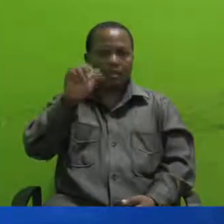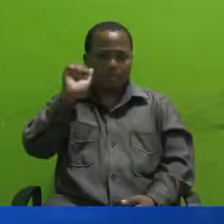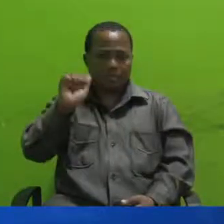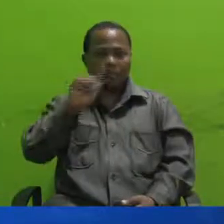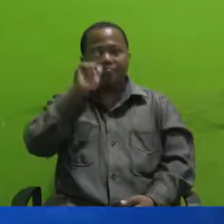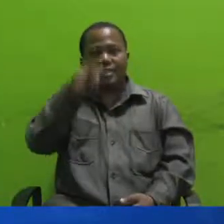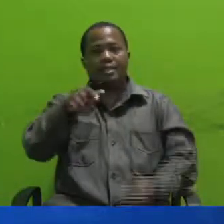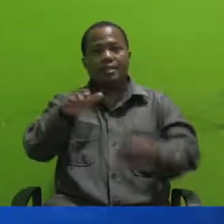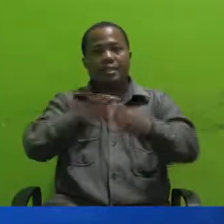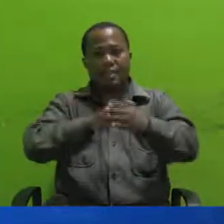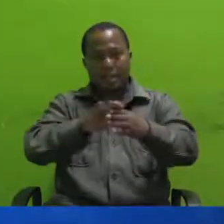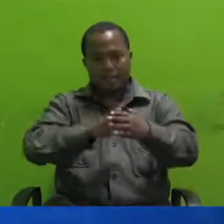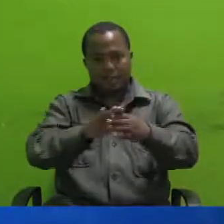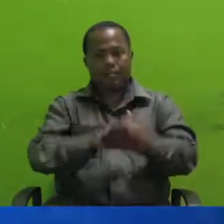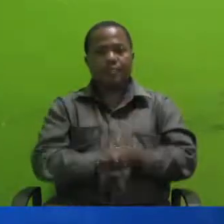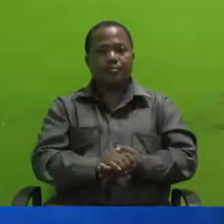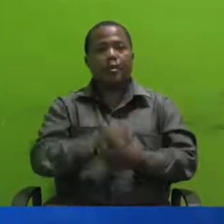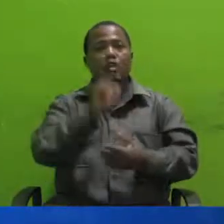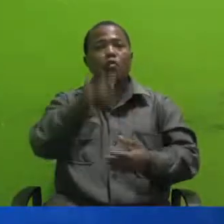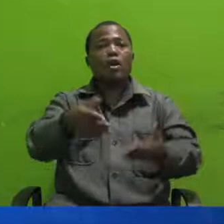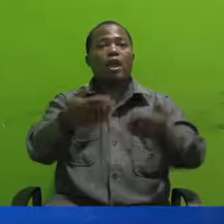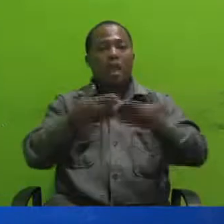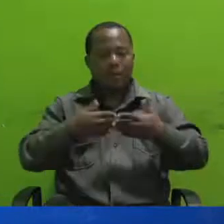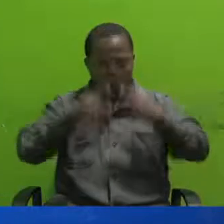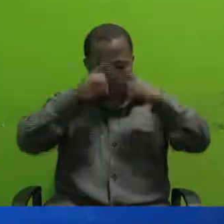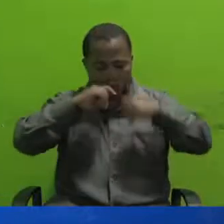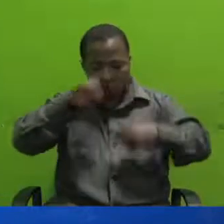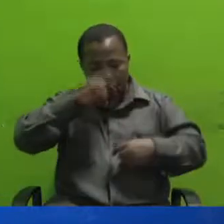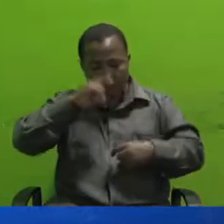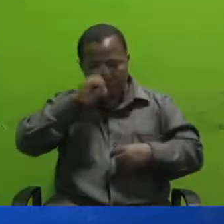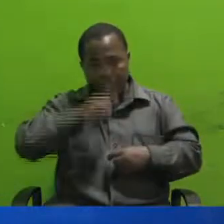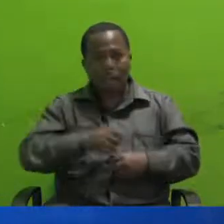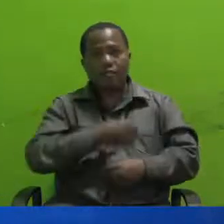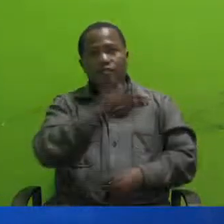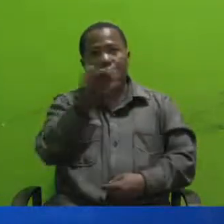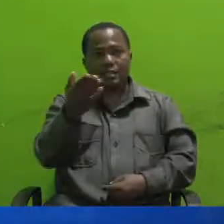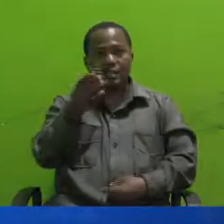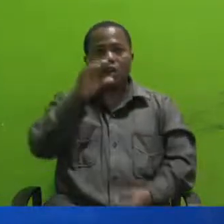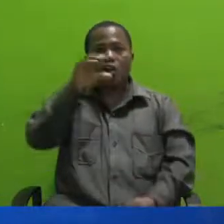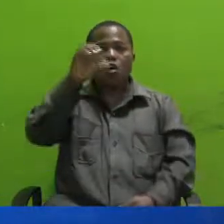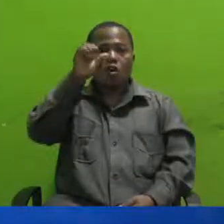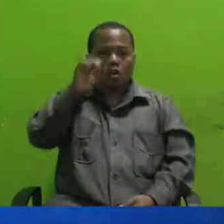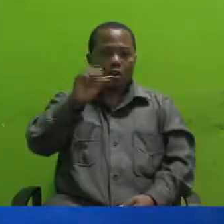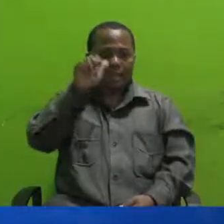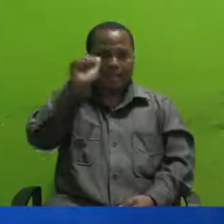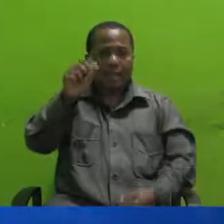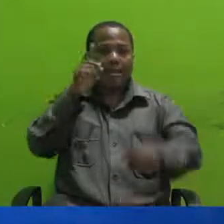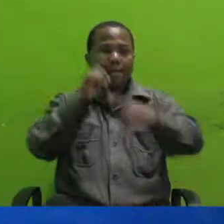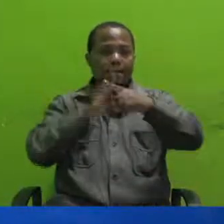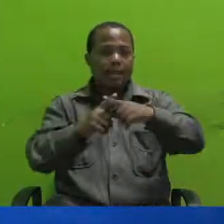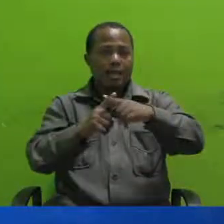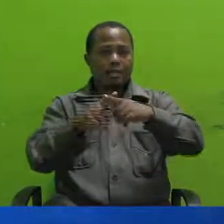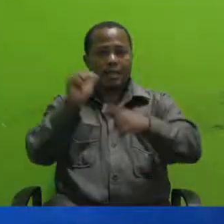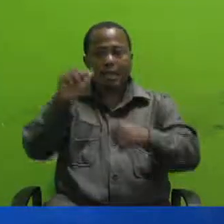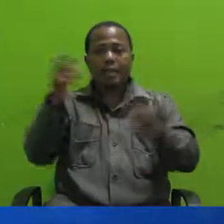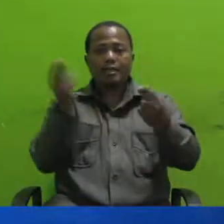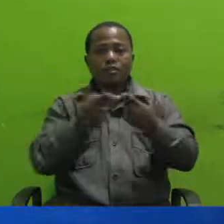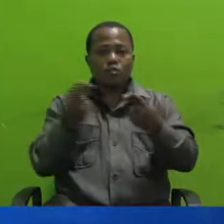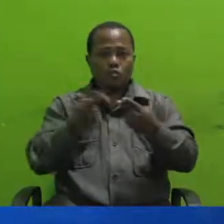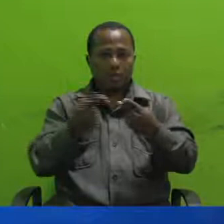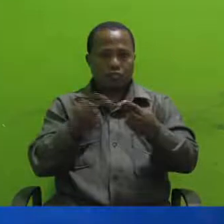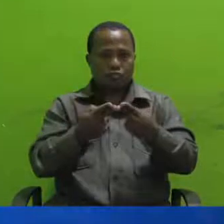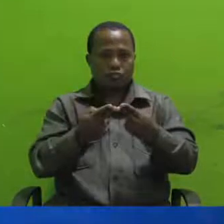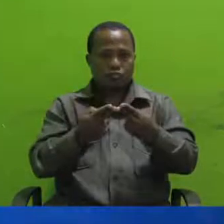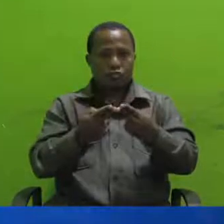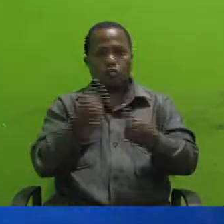But from this relation, we have observed earlier that cos squared A plus sin squared A is equal